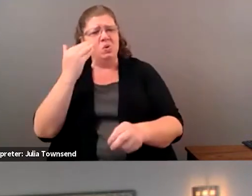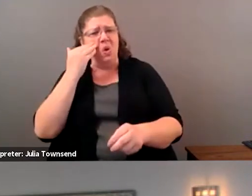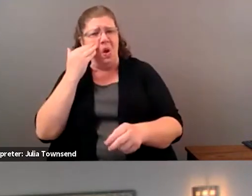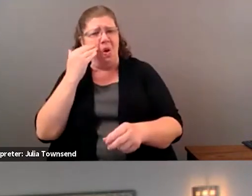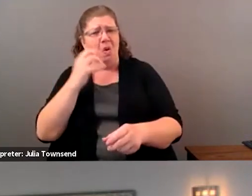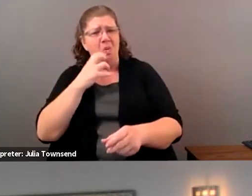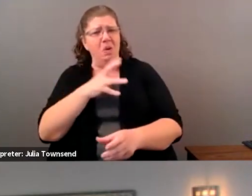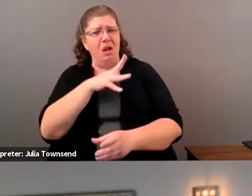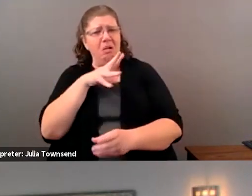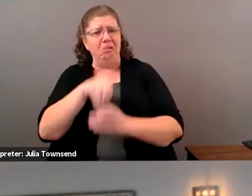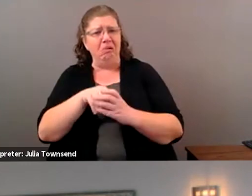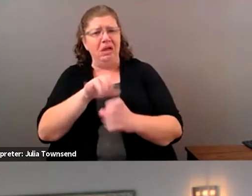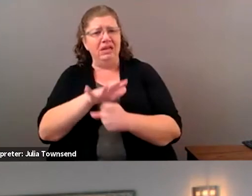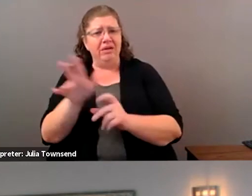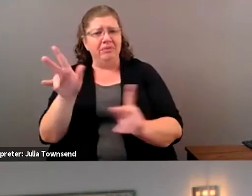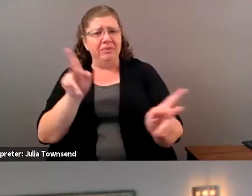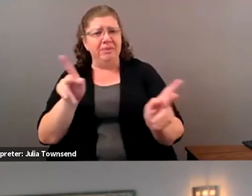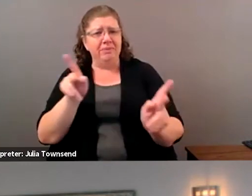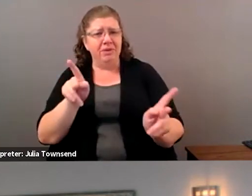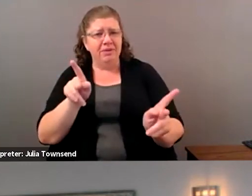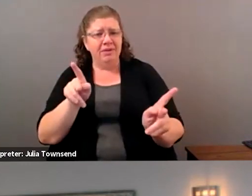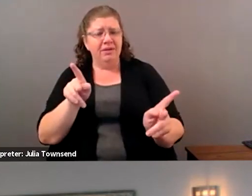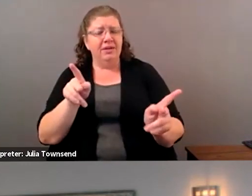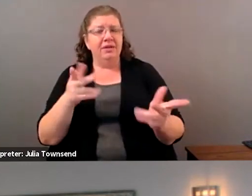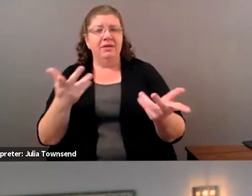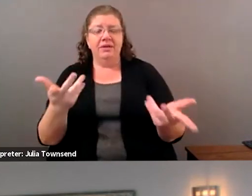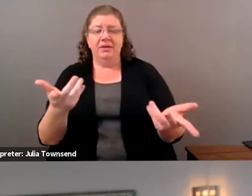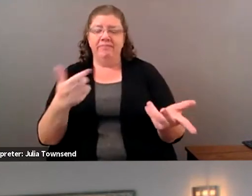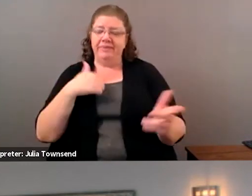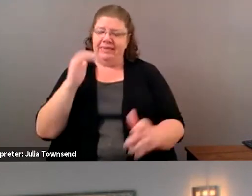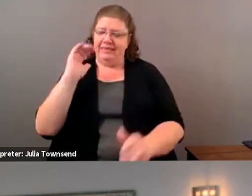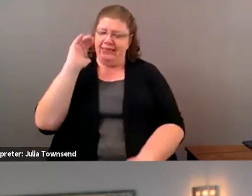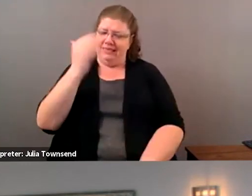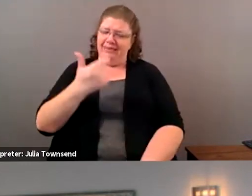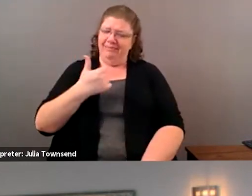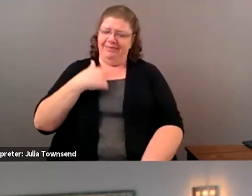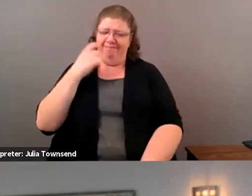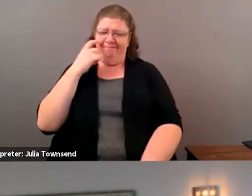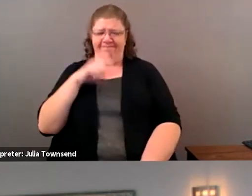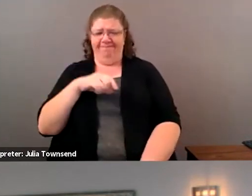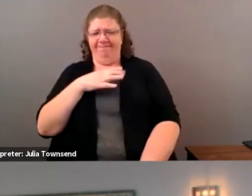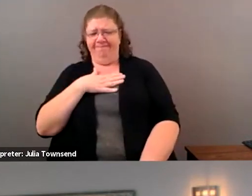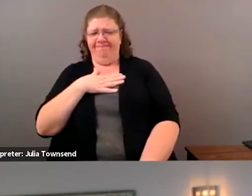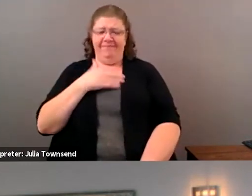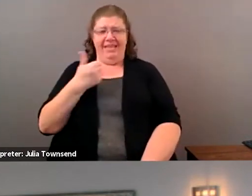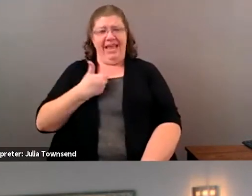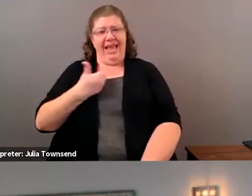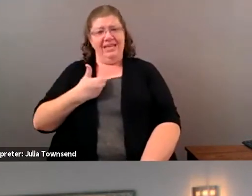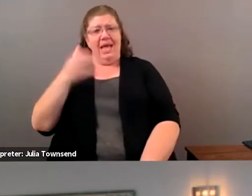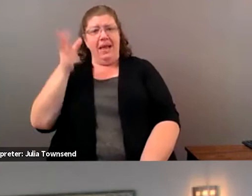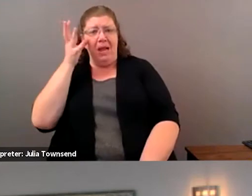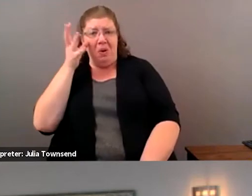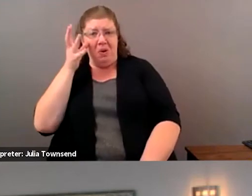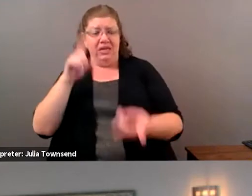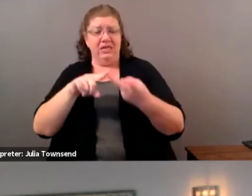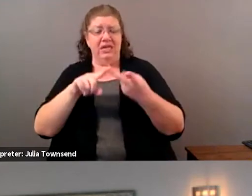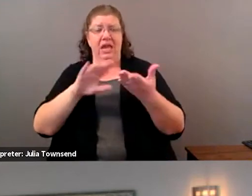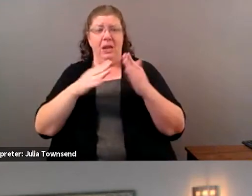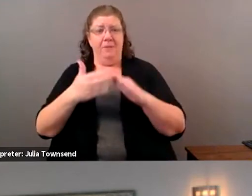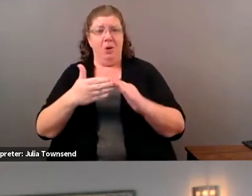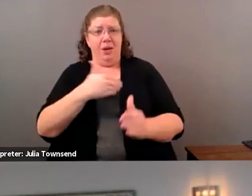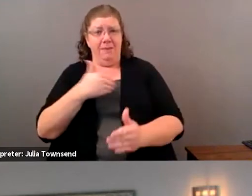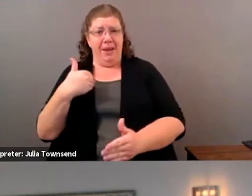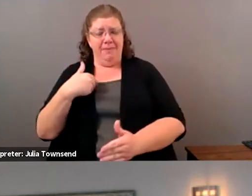enough people. And I find it just, I guess, as a parent and as a community member, it's just a tiny